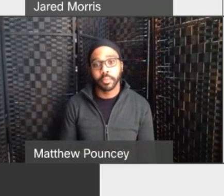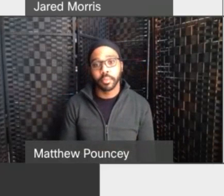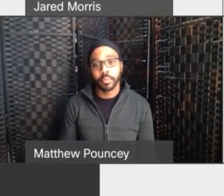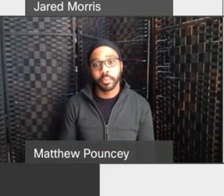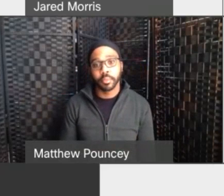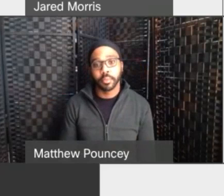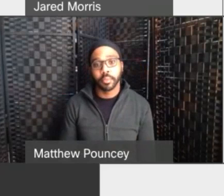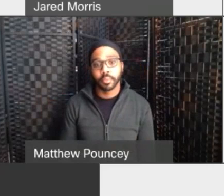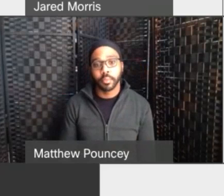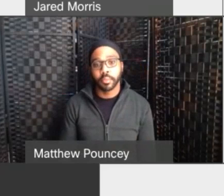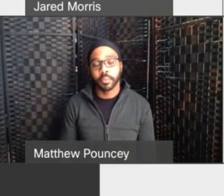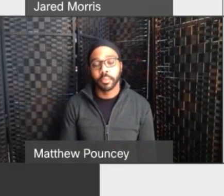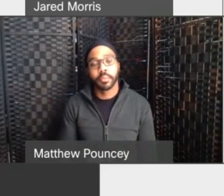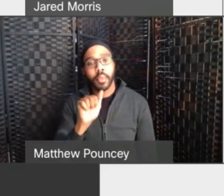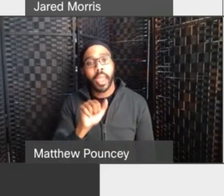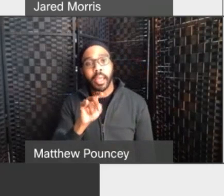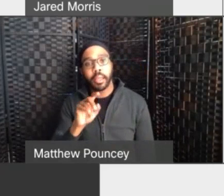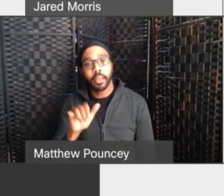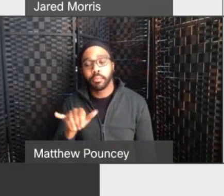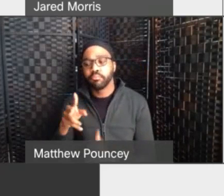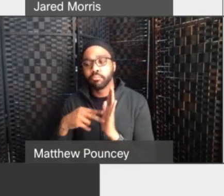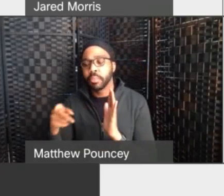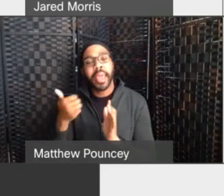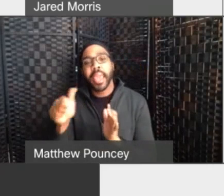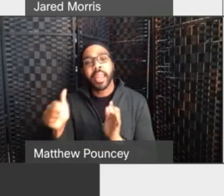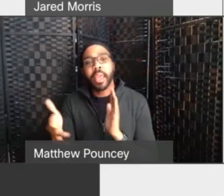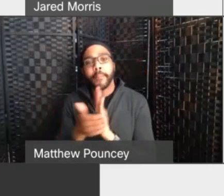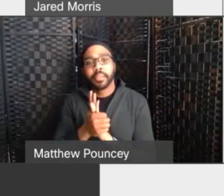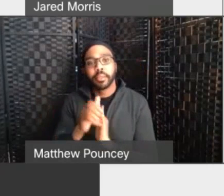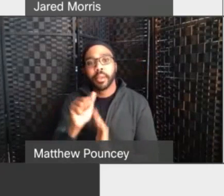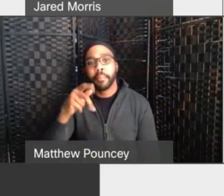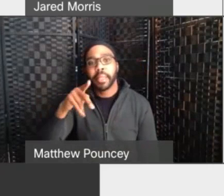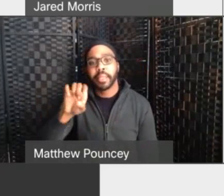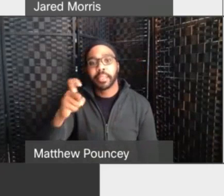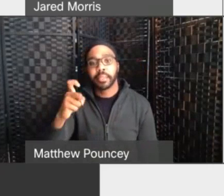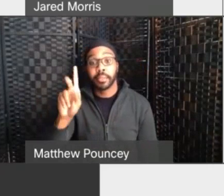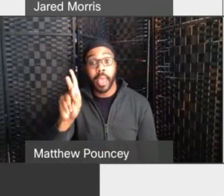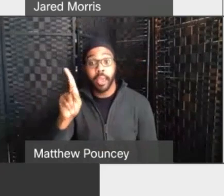Any Appendix K updates? Unfortunately, I don't think so.